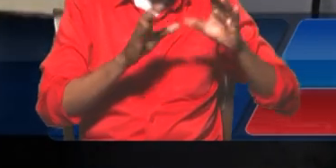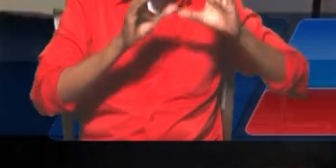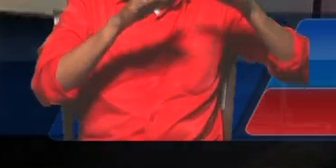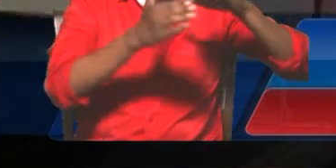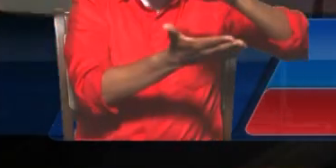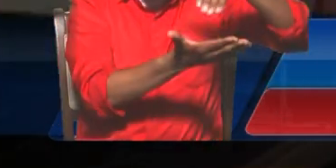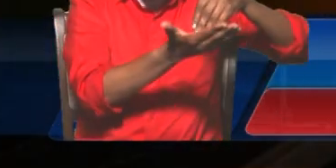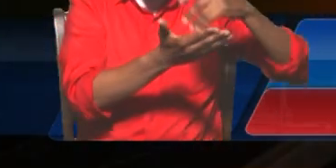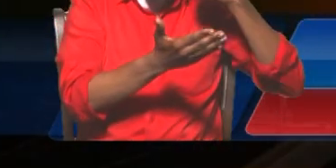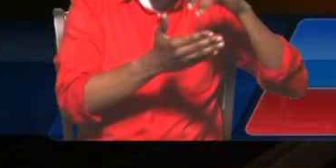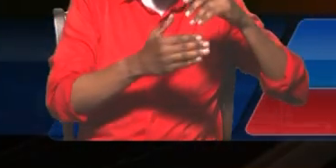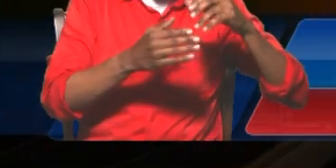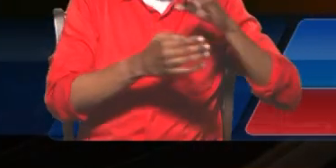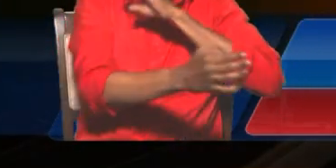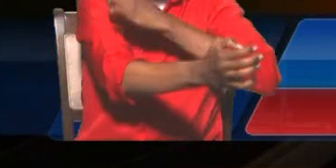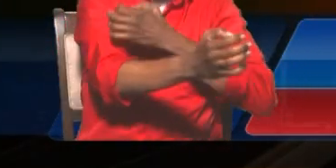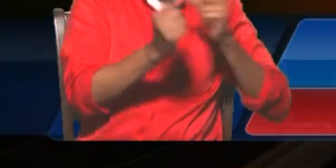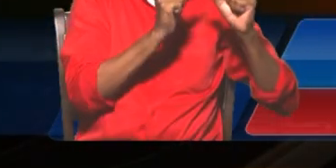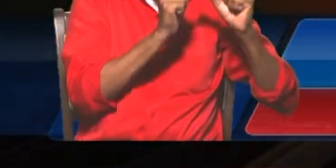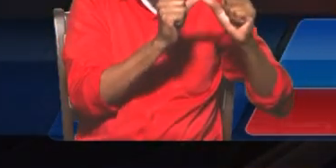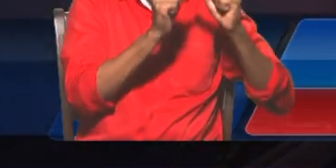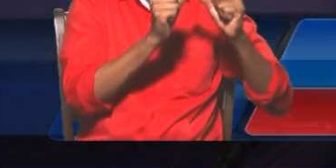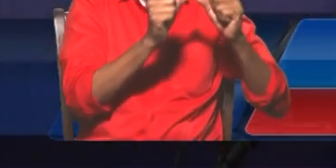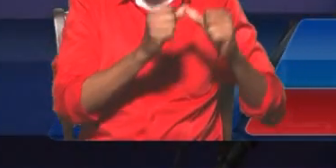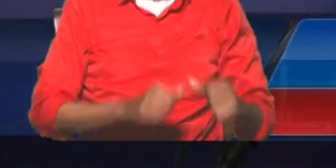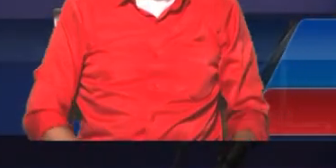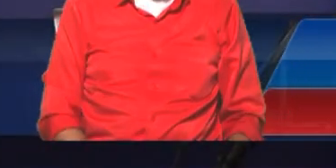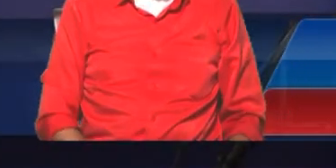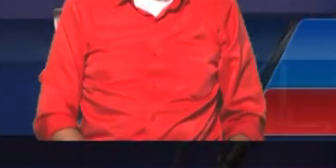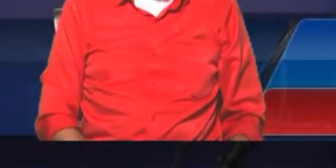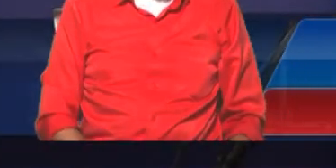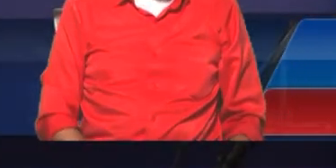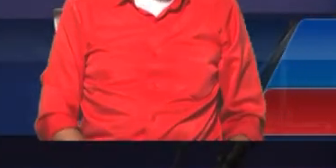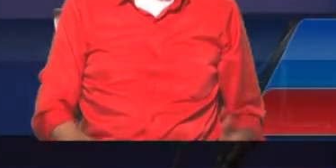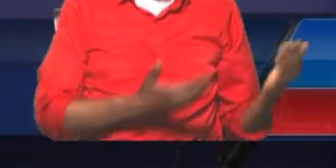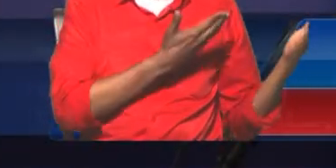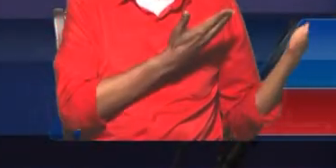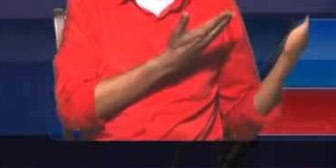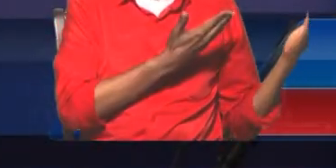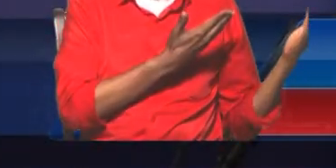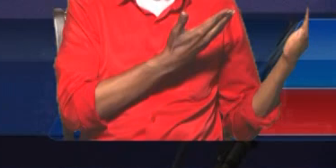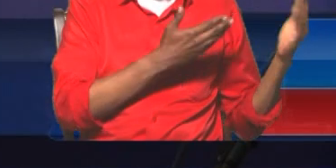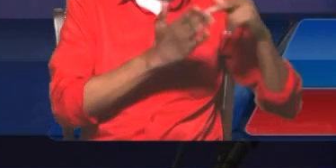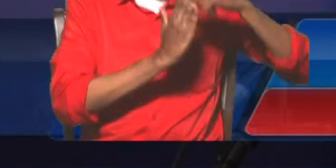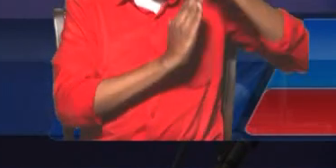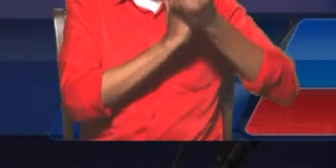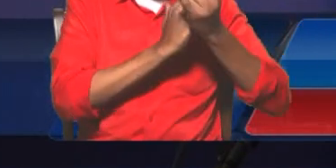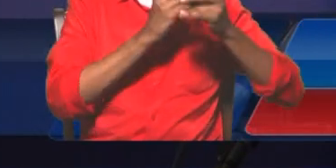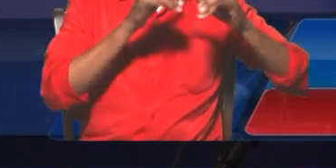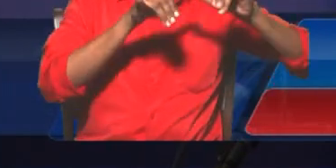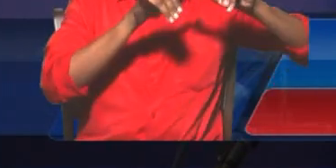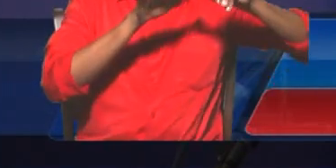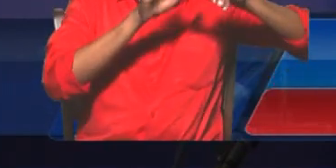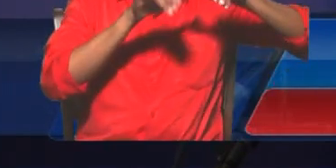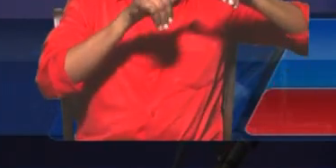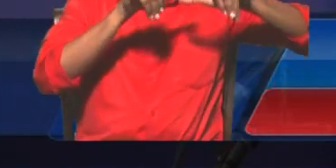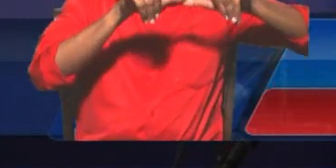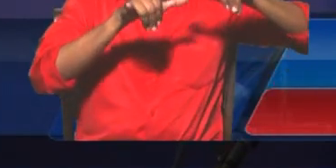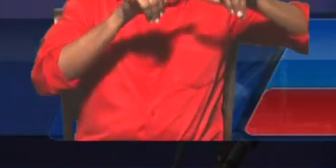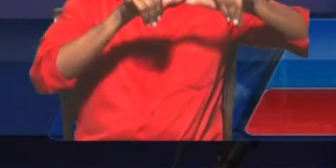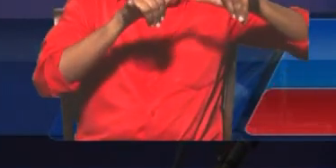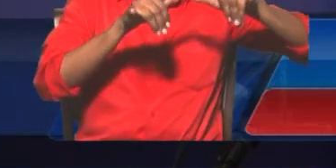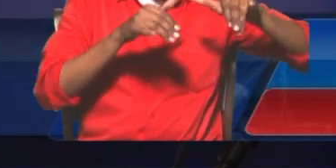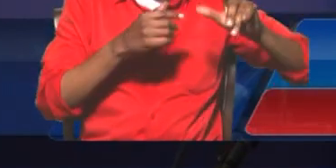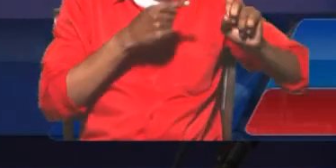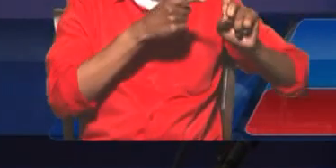Energy and Energy Efficiency. CCRE's project engineer Jason Endalcio highlighted the importance